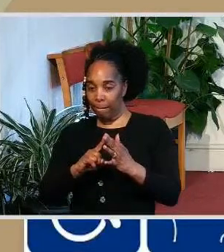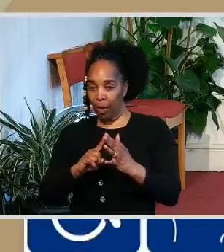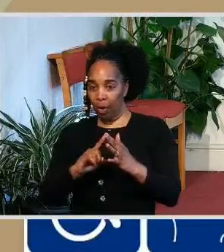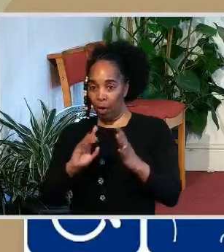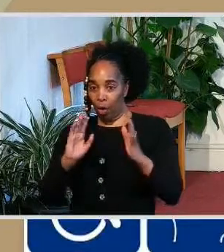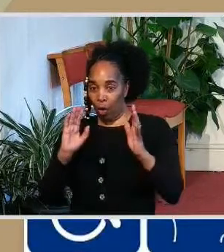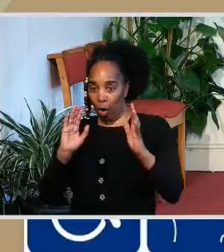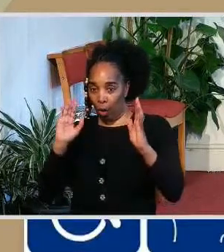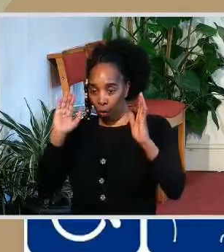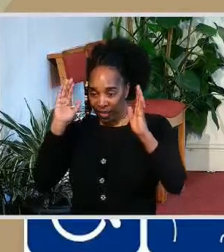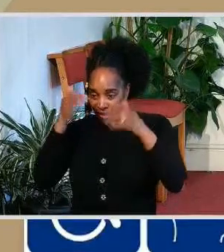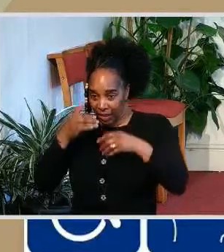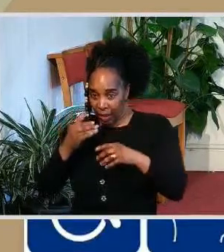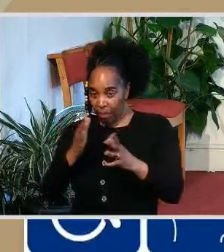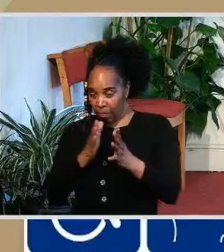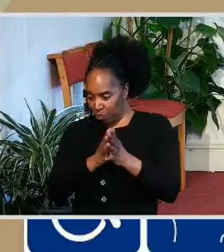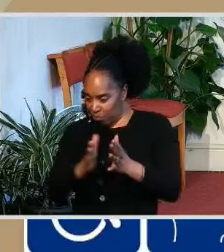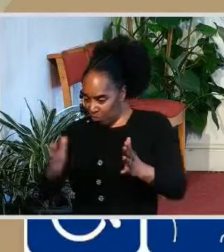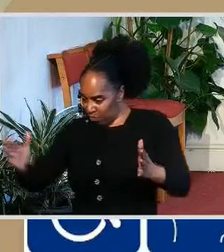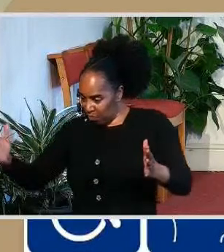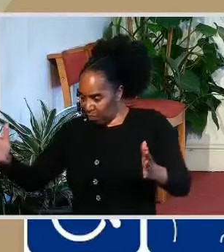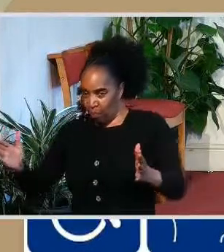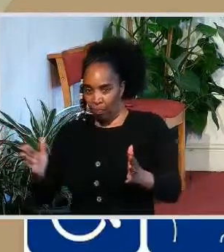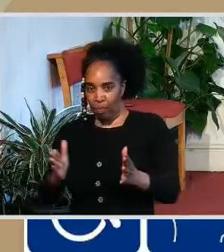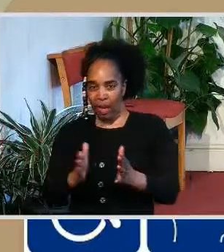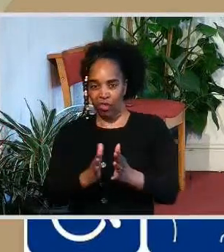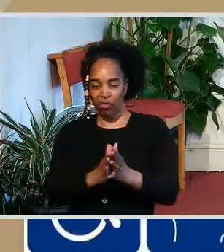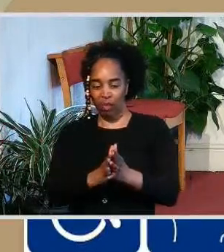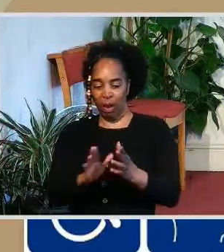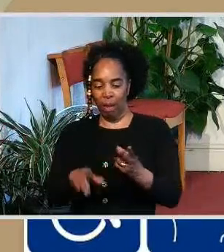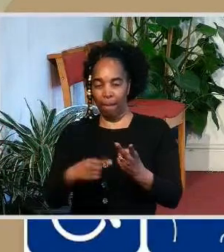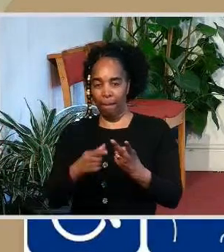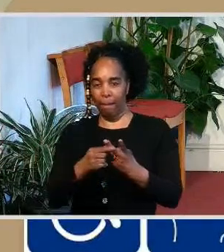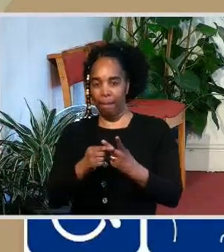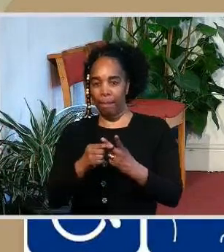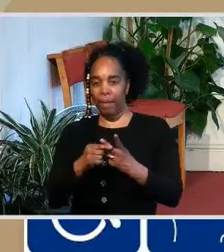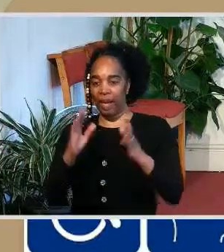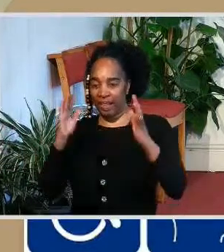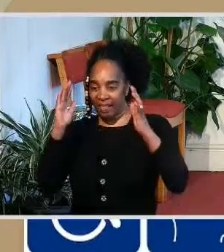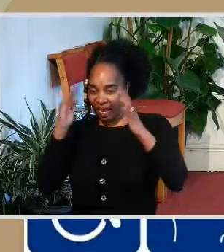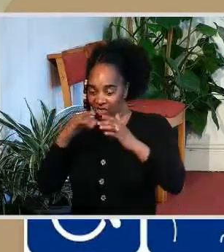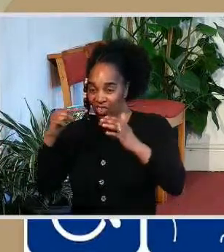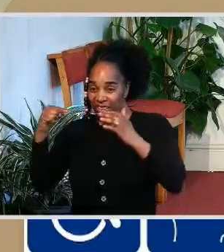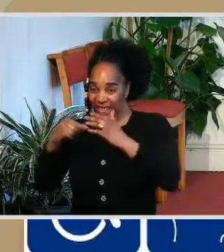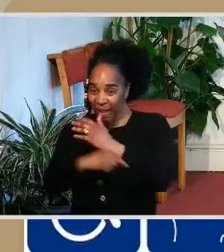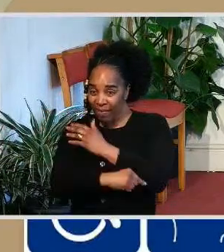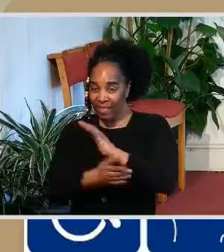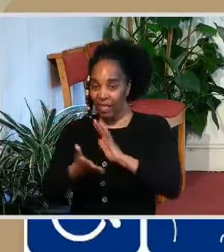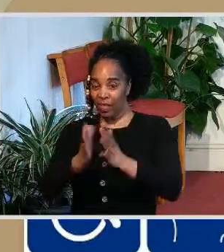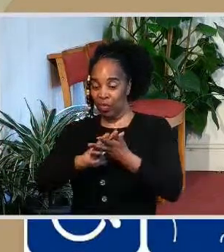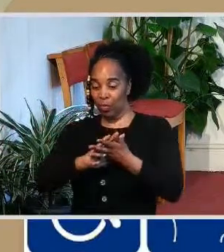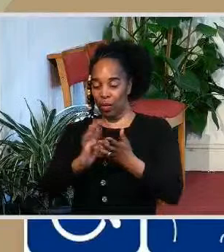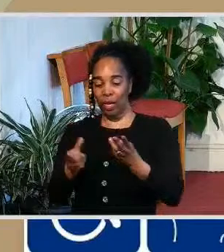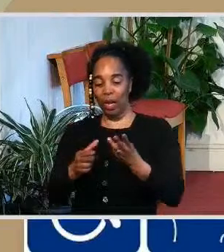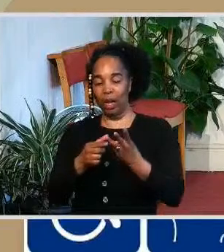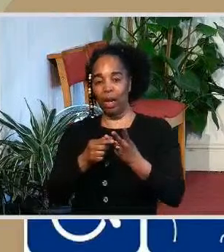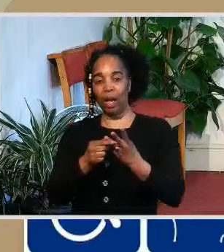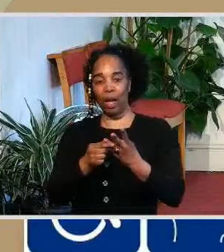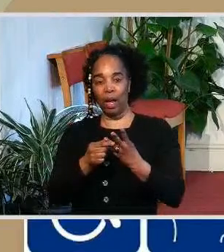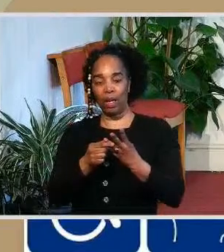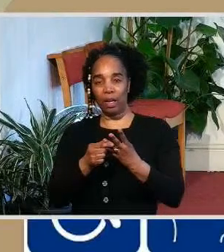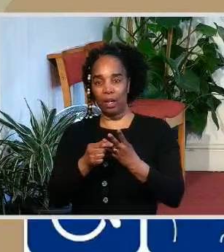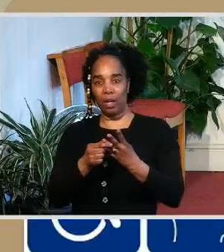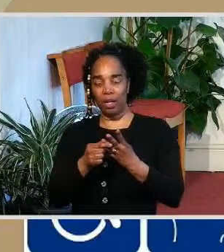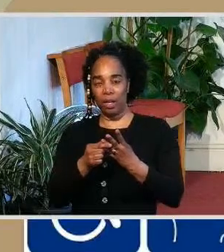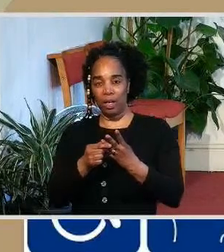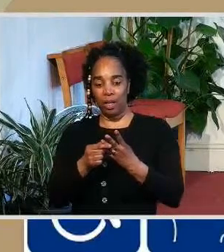autistic spectrum. We're going to be also be looking at ADHD, something that a lot of people are familiar with. And finally,